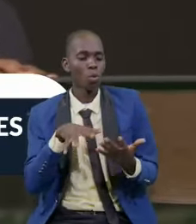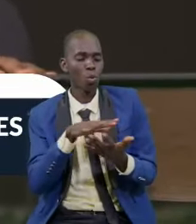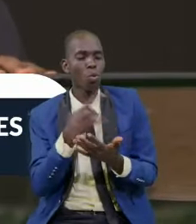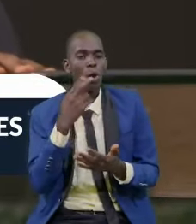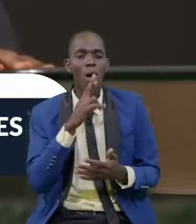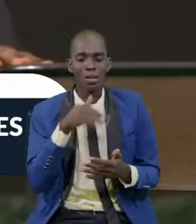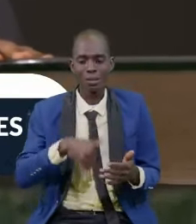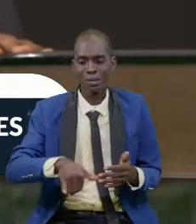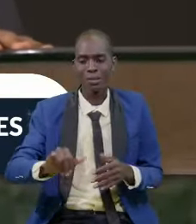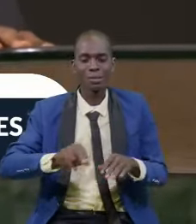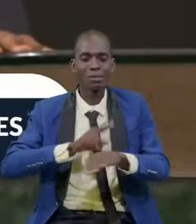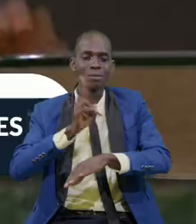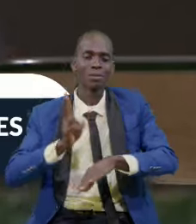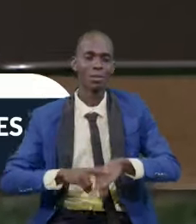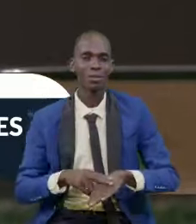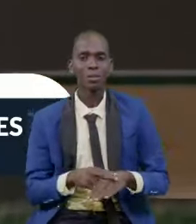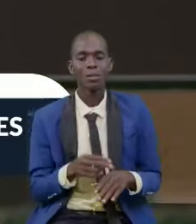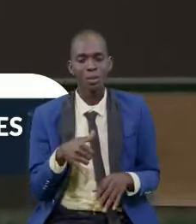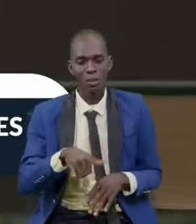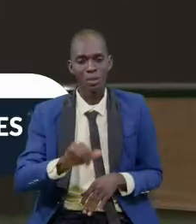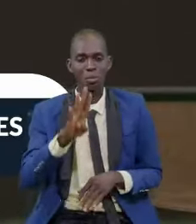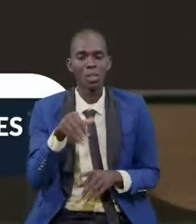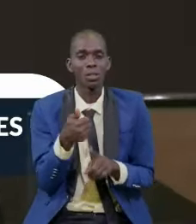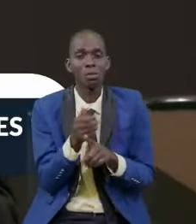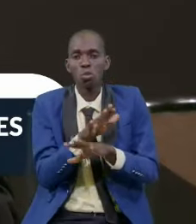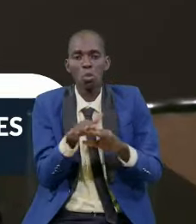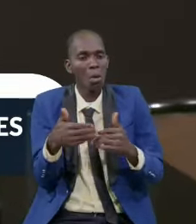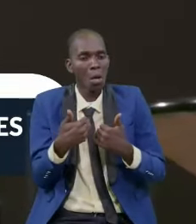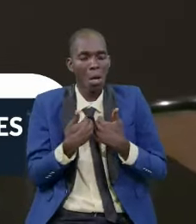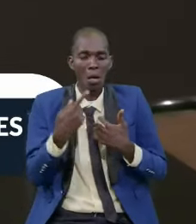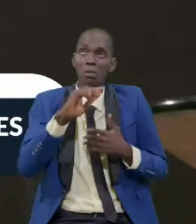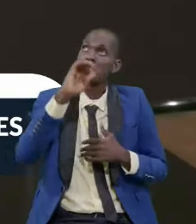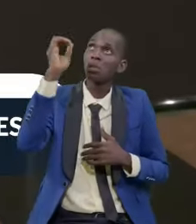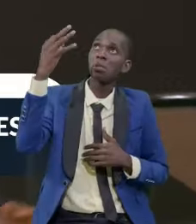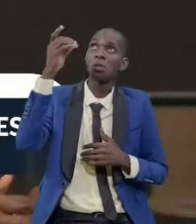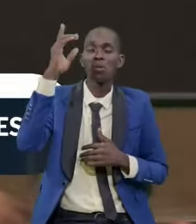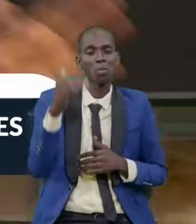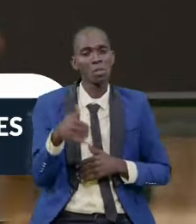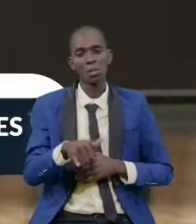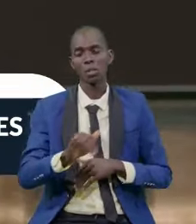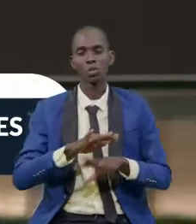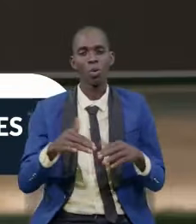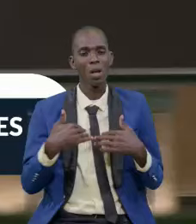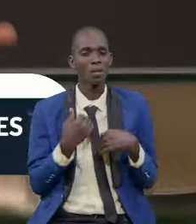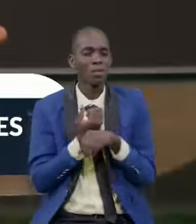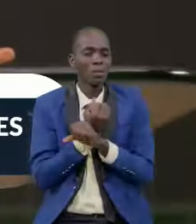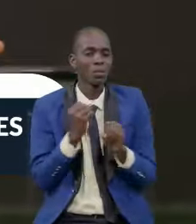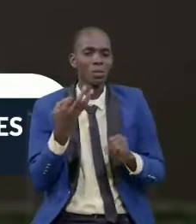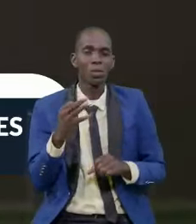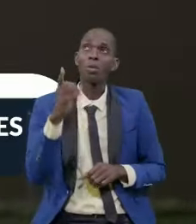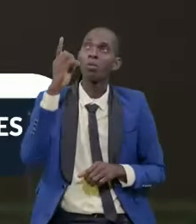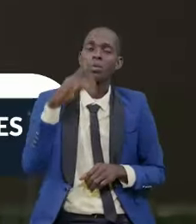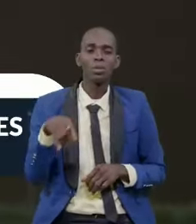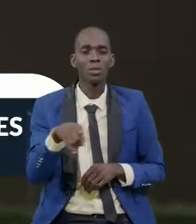are just by themselves, they do not have the grace of God or the salvation of the Lord. They are natural men